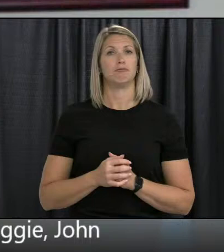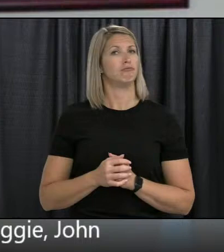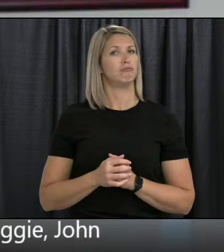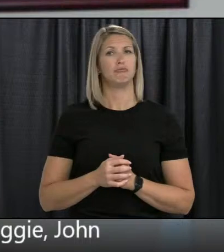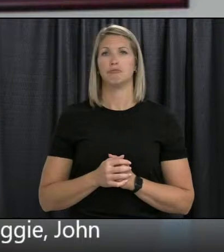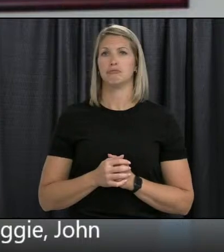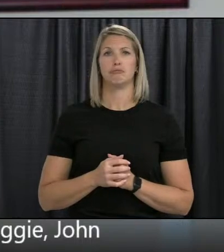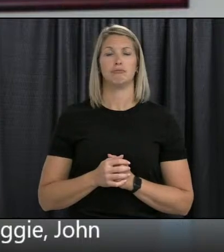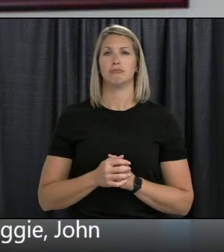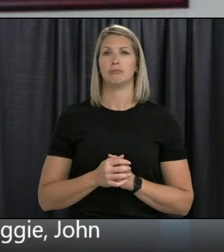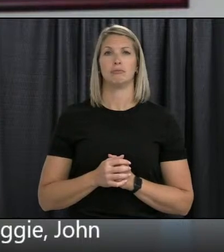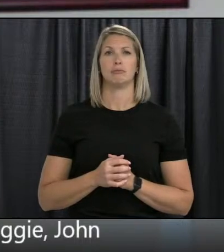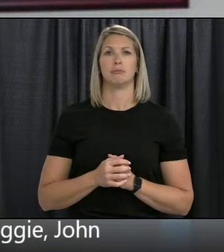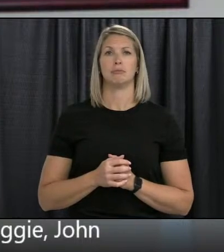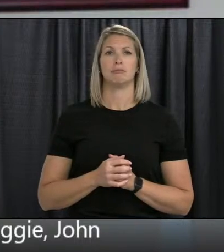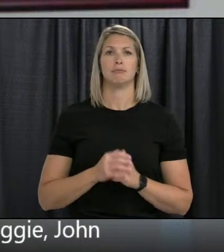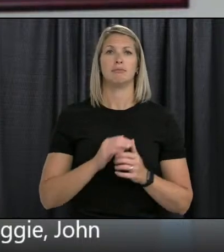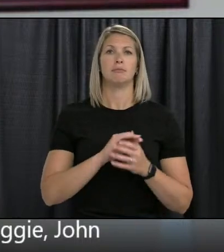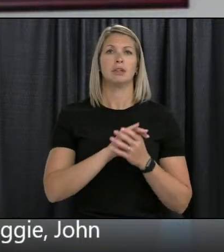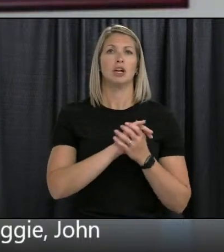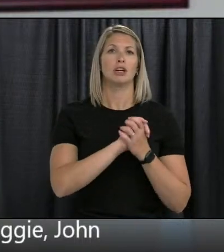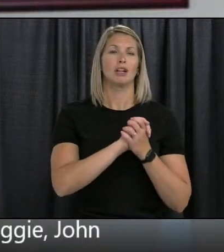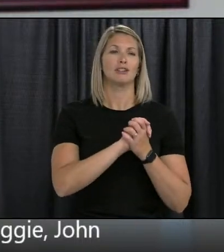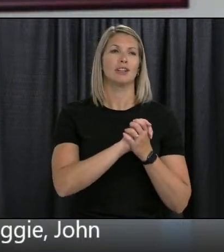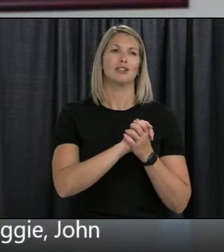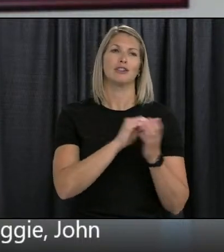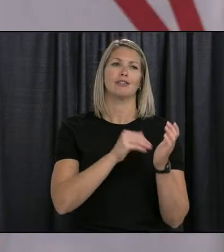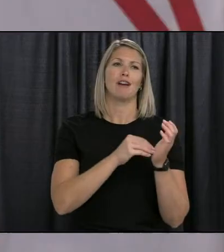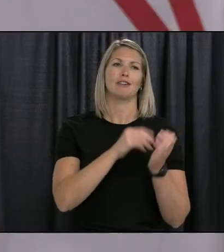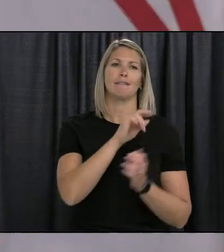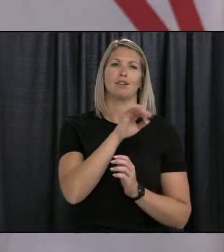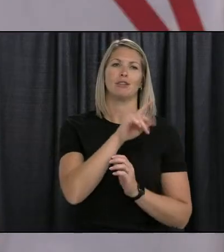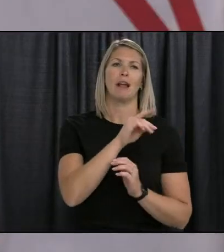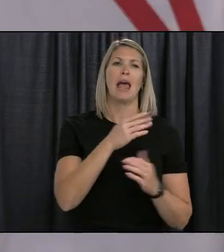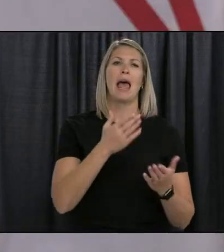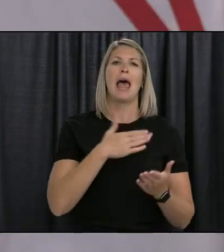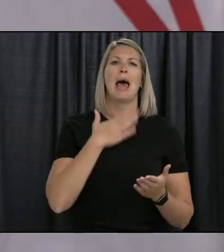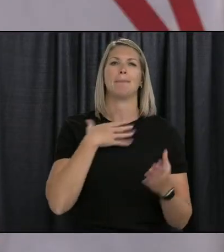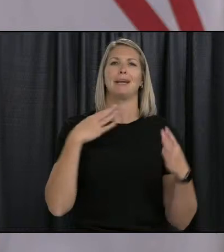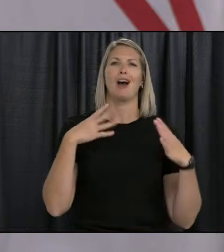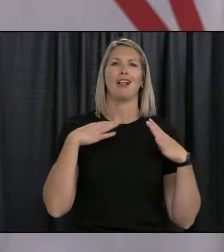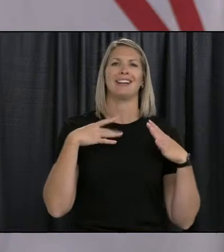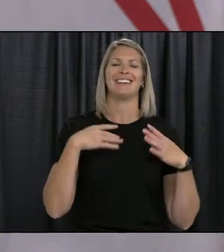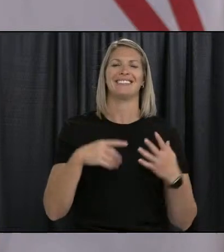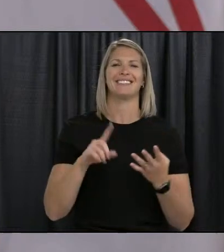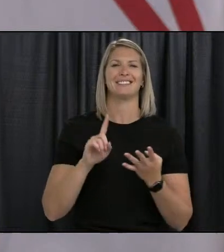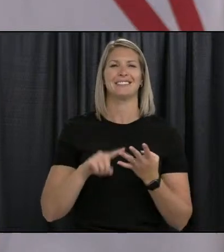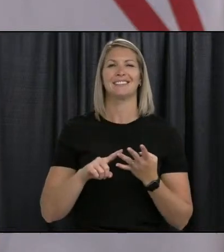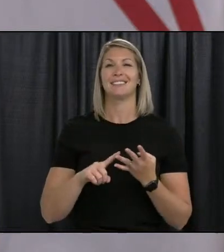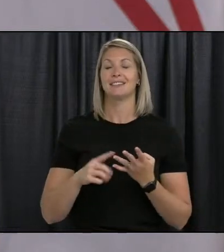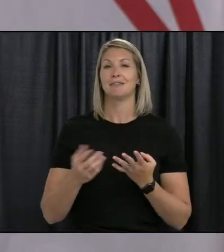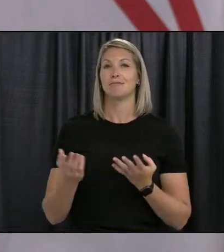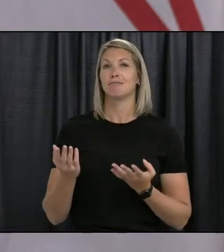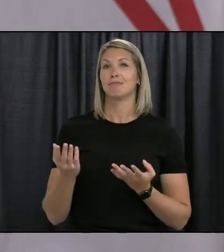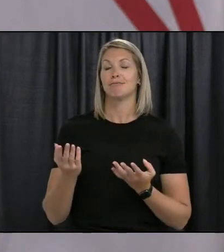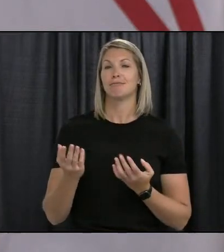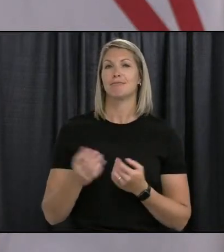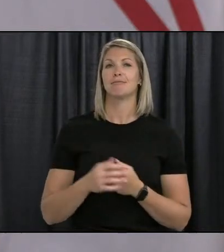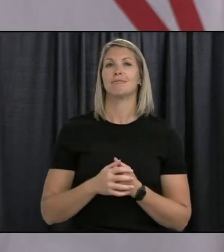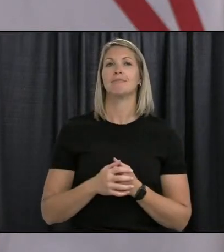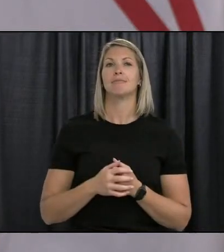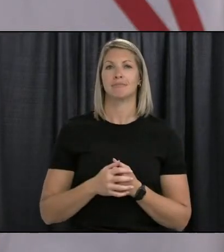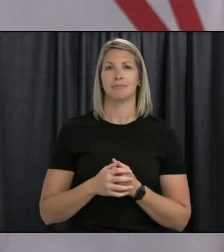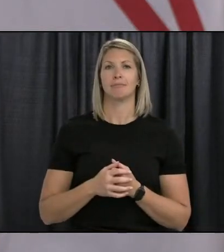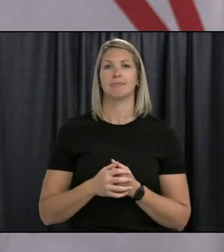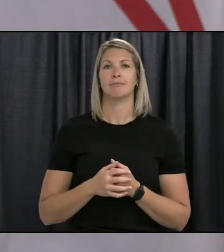No, other than to wish the doctor happy holidays as well. Thank you. Peter Cowan. A question